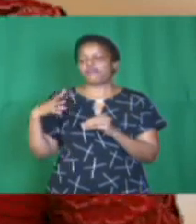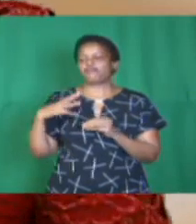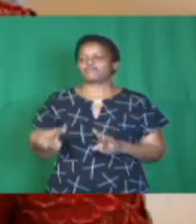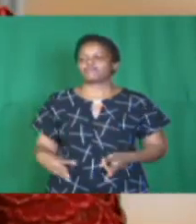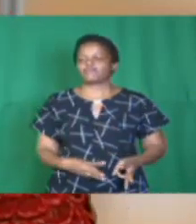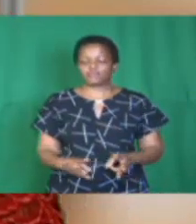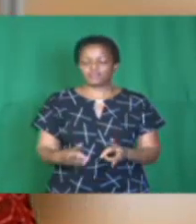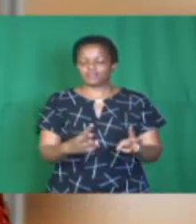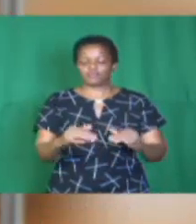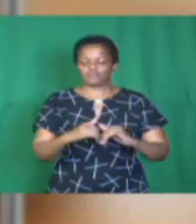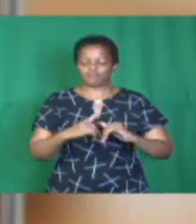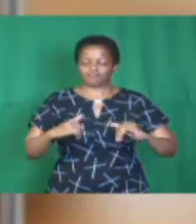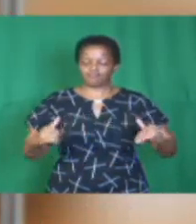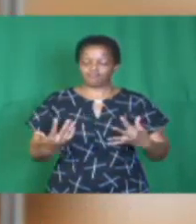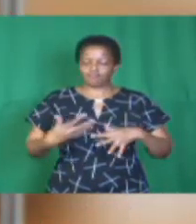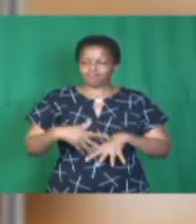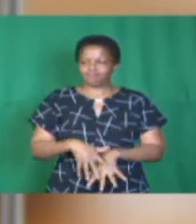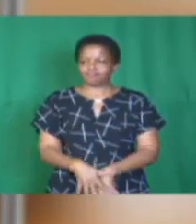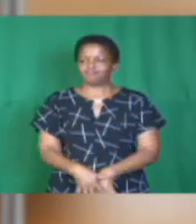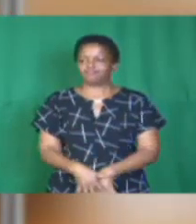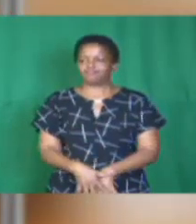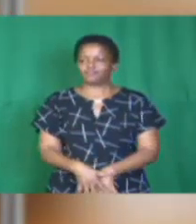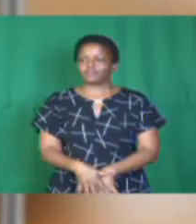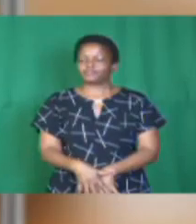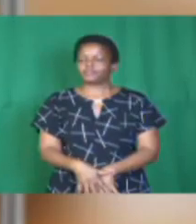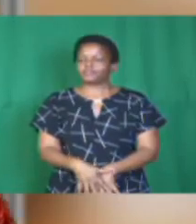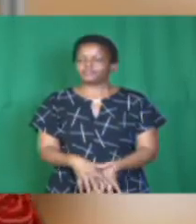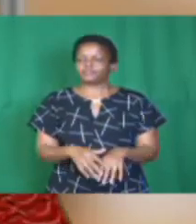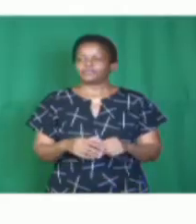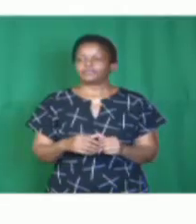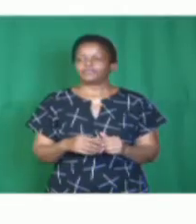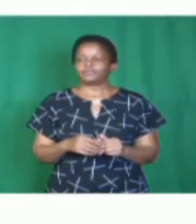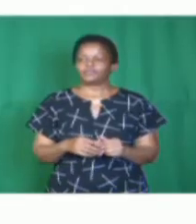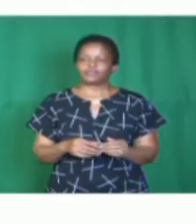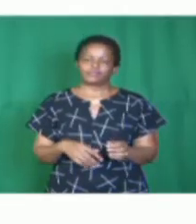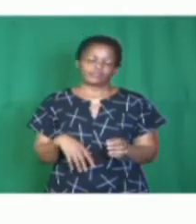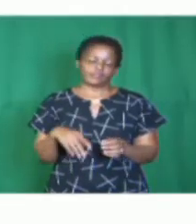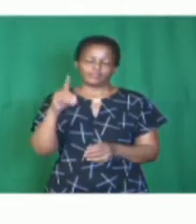of separating mixtures. And this method is decanting.